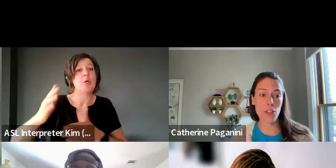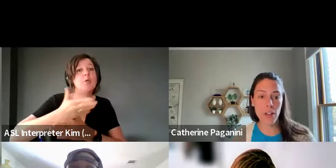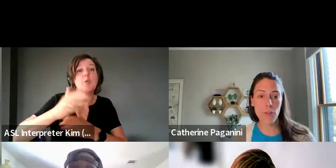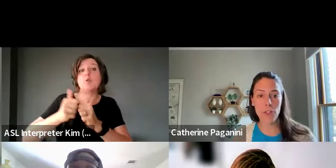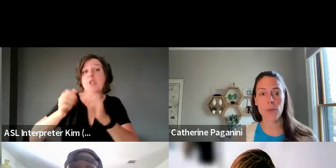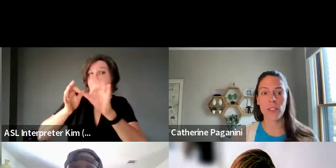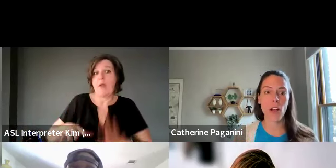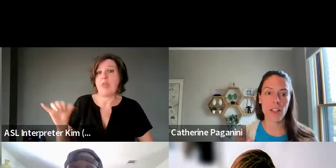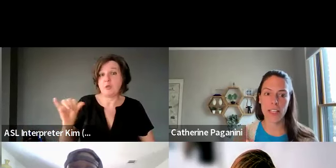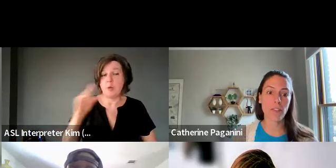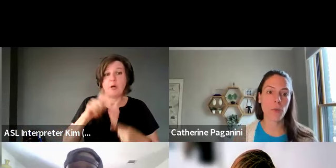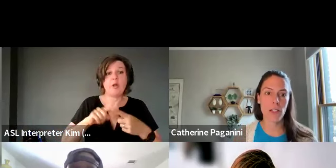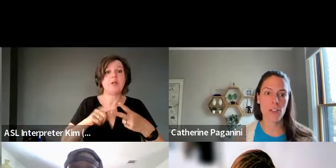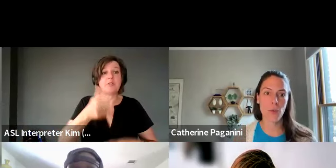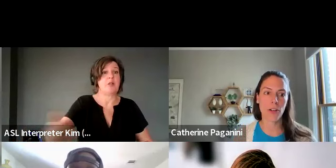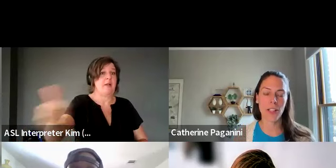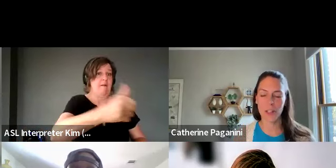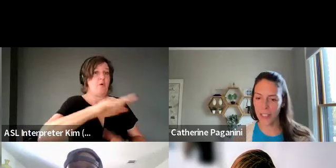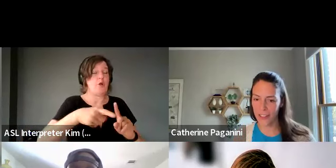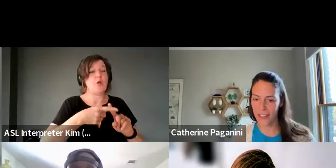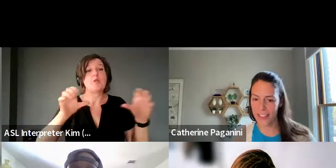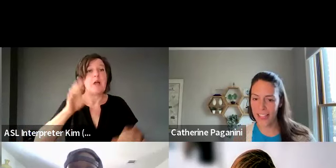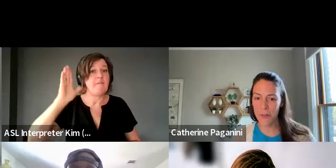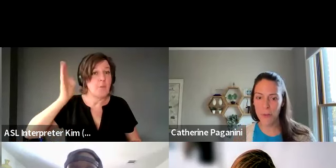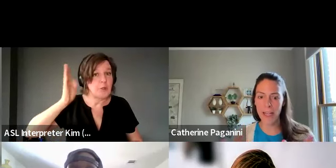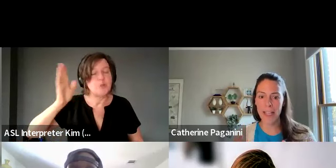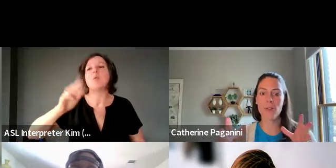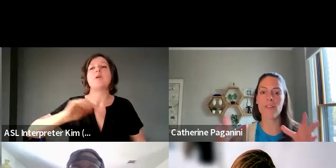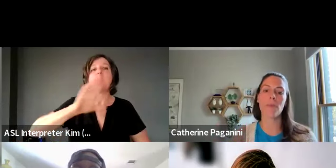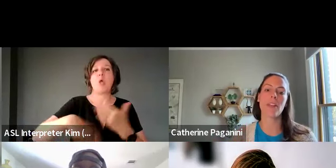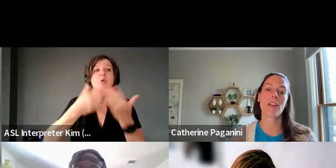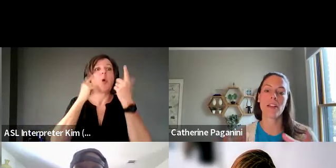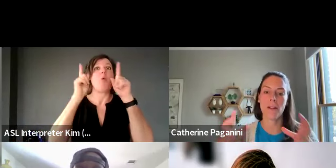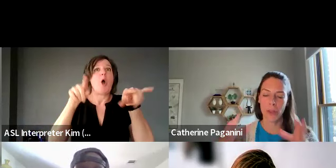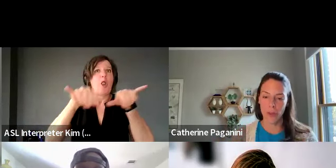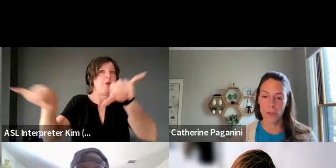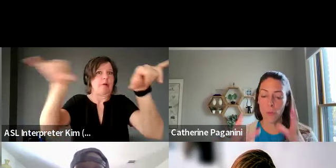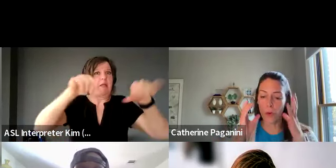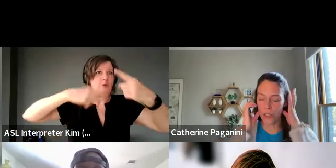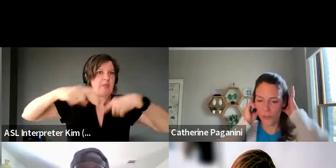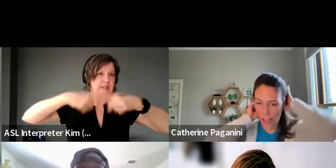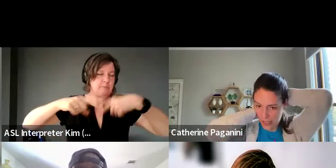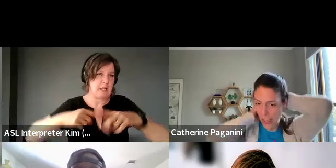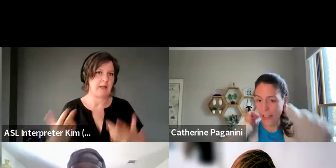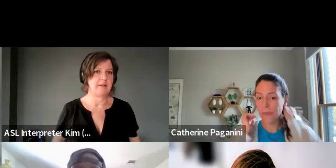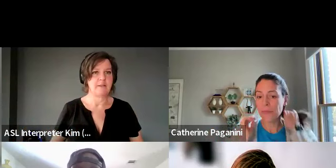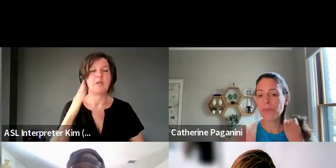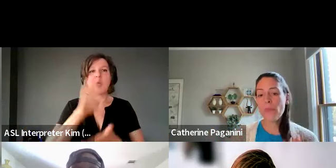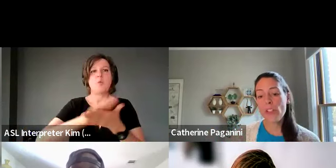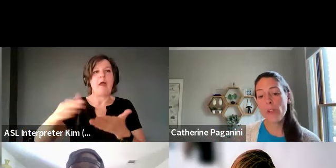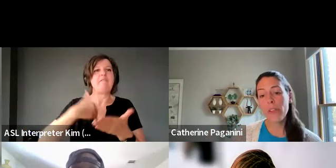for yourself when you're doing talks, everyone. So we all agree on the sign language. It would be nice to have something where to find it.